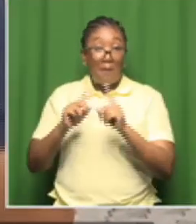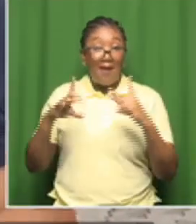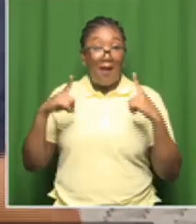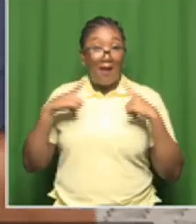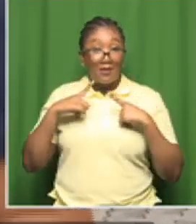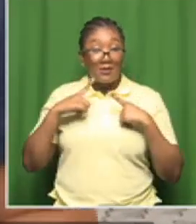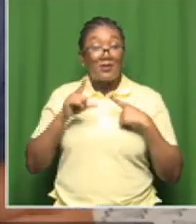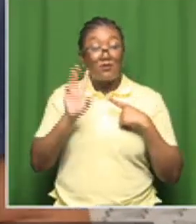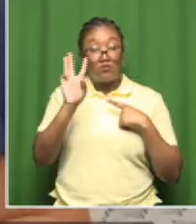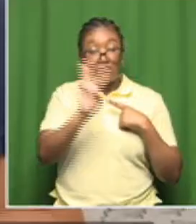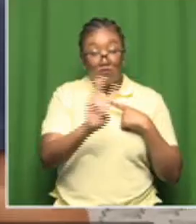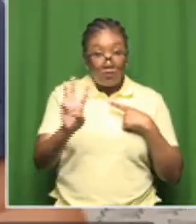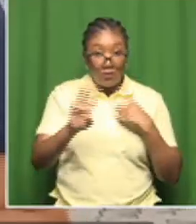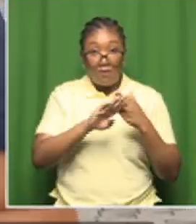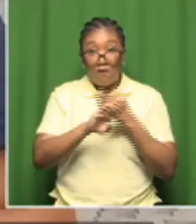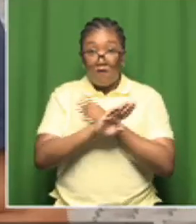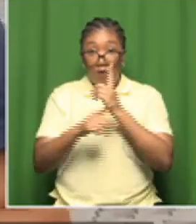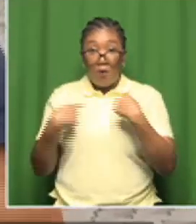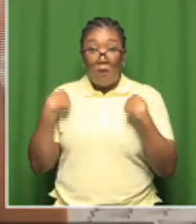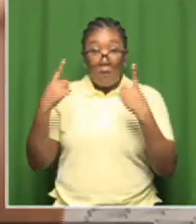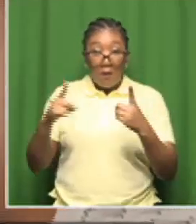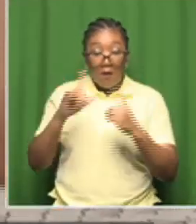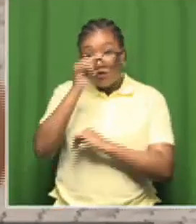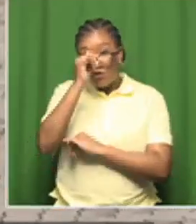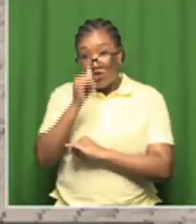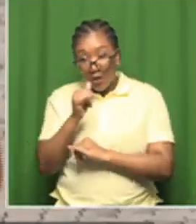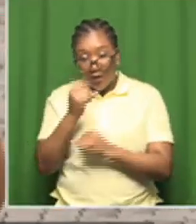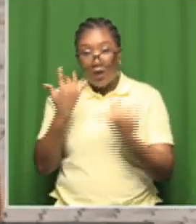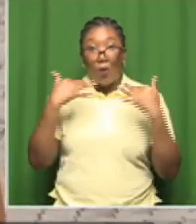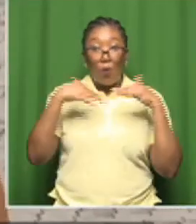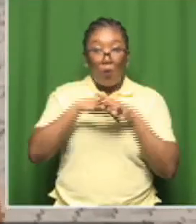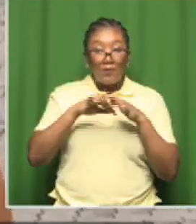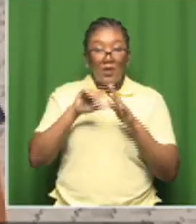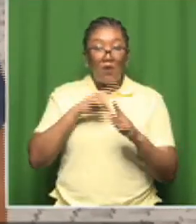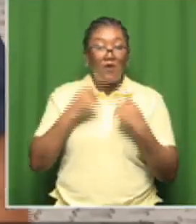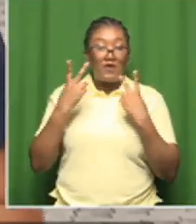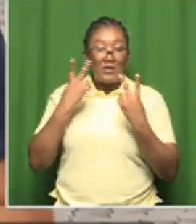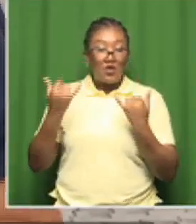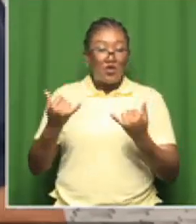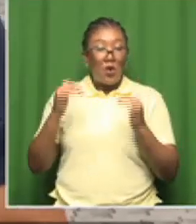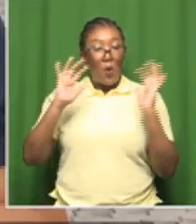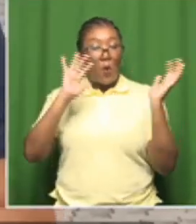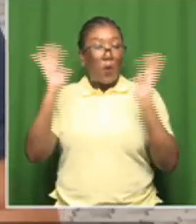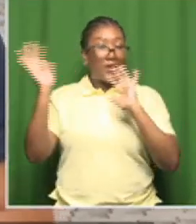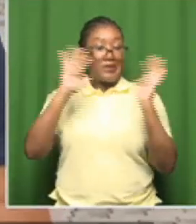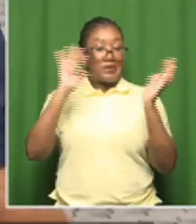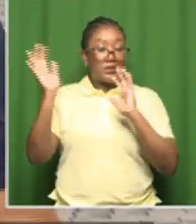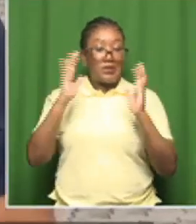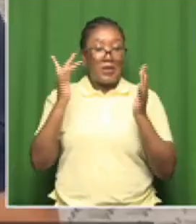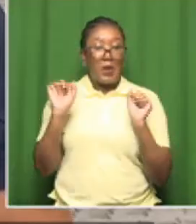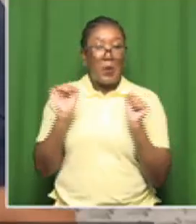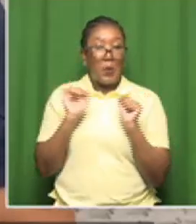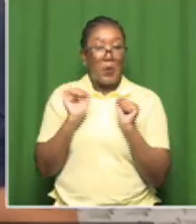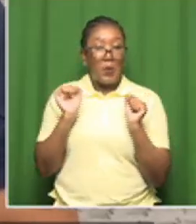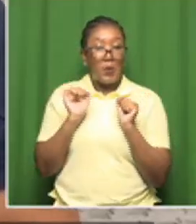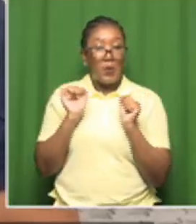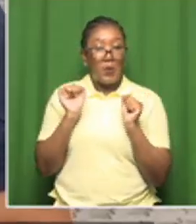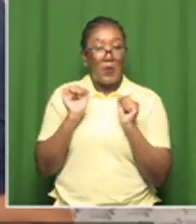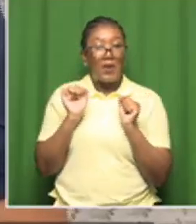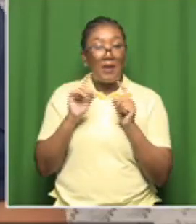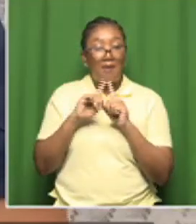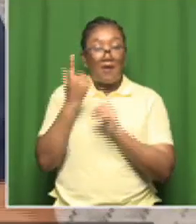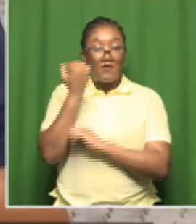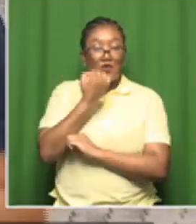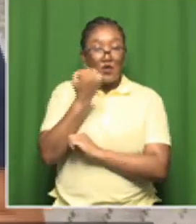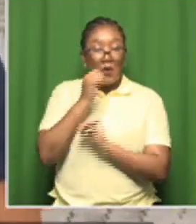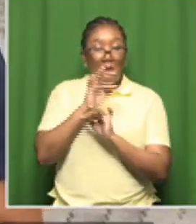to check whether the cable cars will be operational, because you see it's a little bit windy here today, it's a little bit chilly. I'm very sorry for everybody up north where